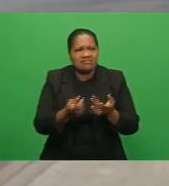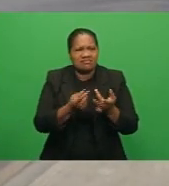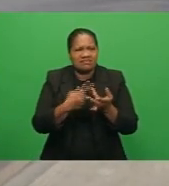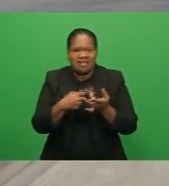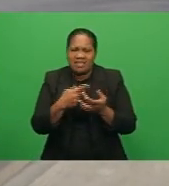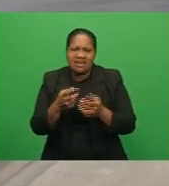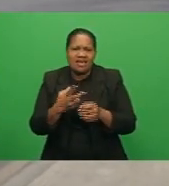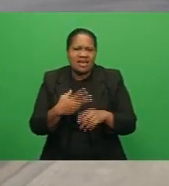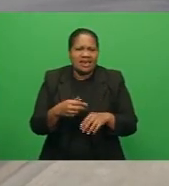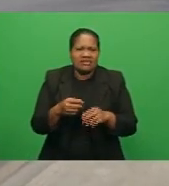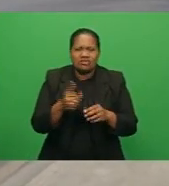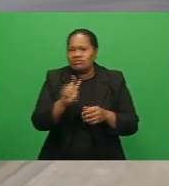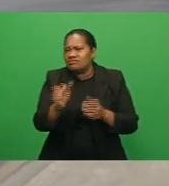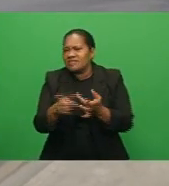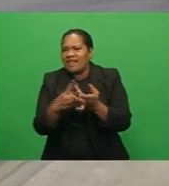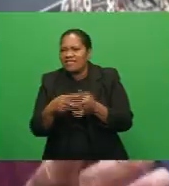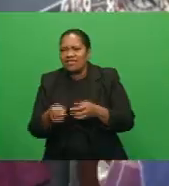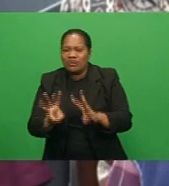transport.